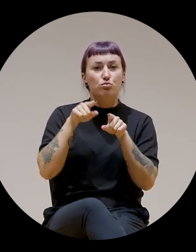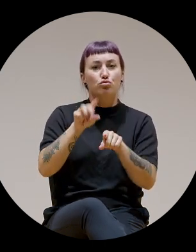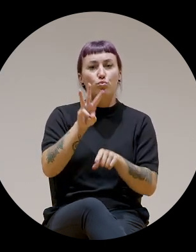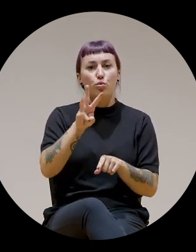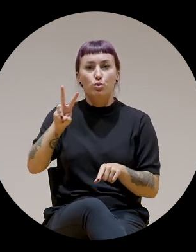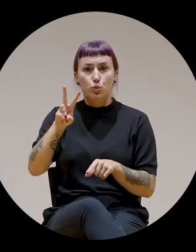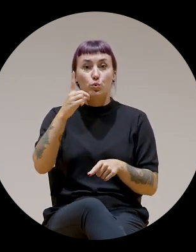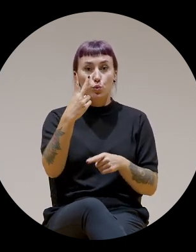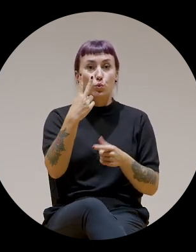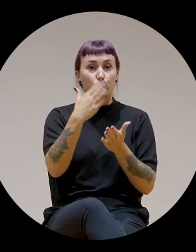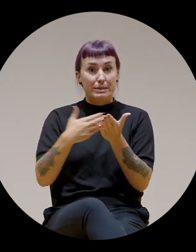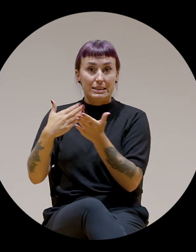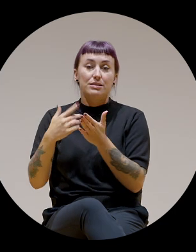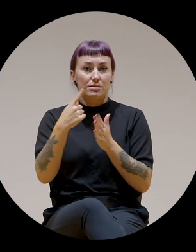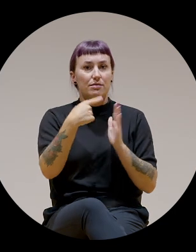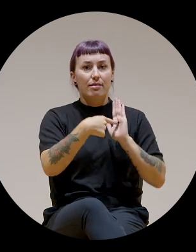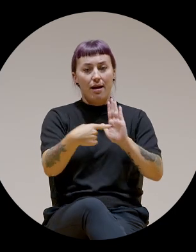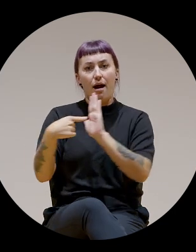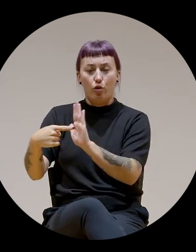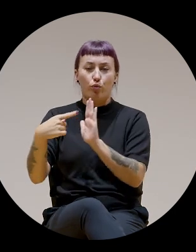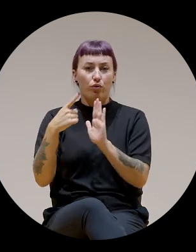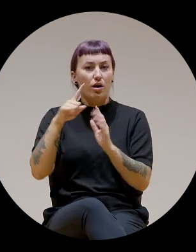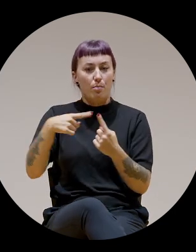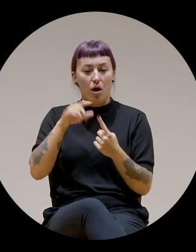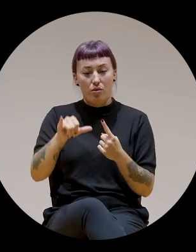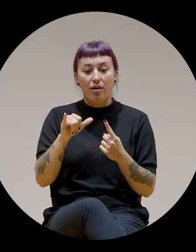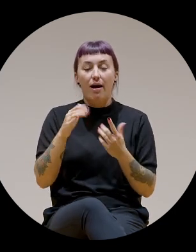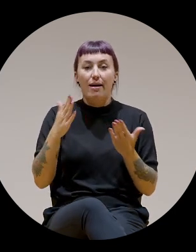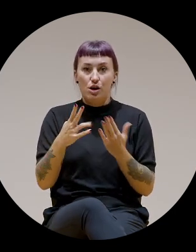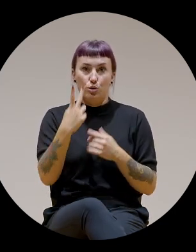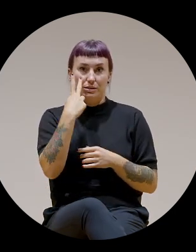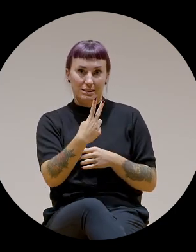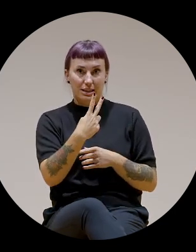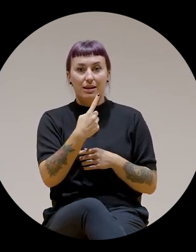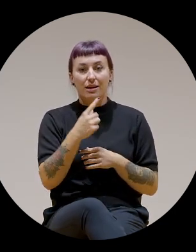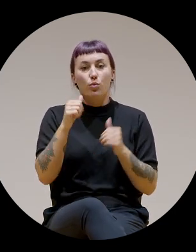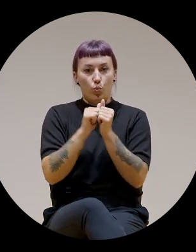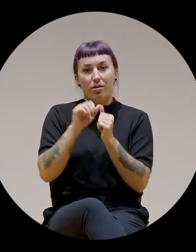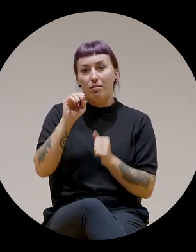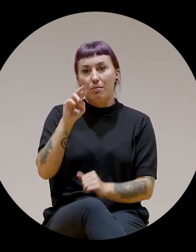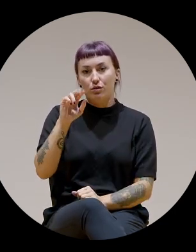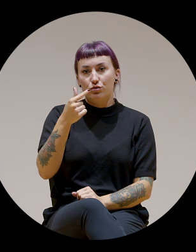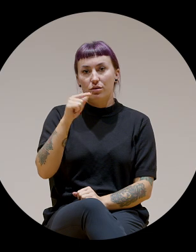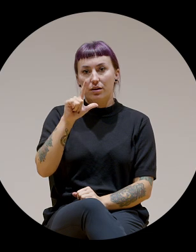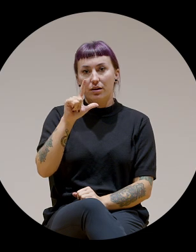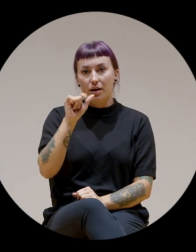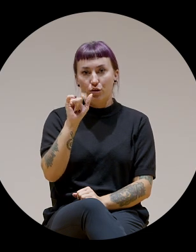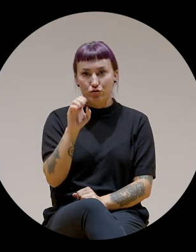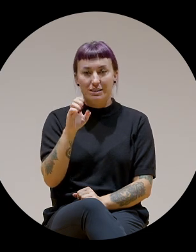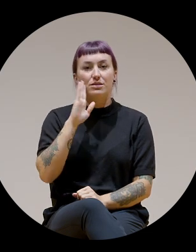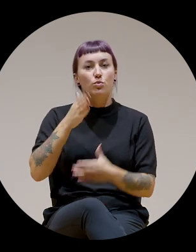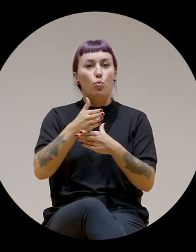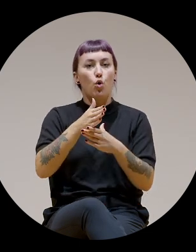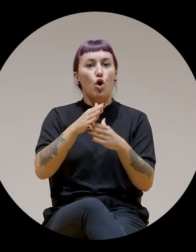II, and the two pieces that are in the gallery are about that. Here, however, you see him with Mr. Gilcrease and a